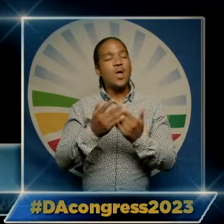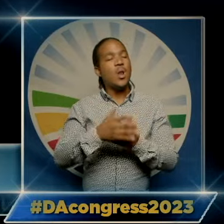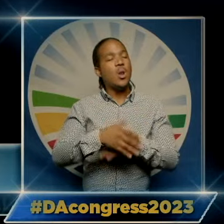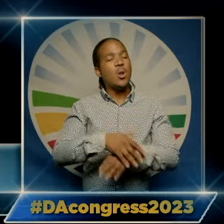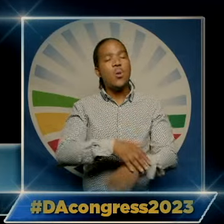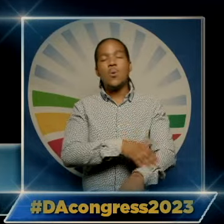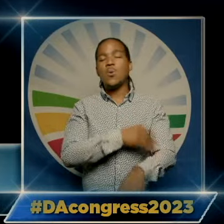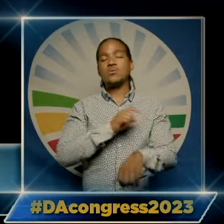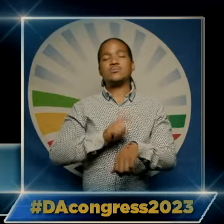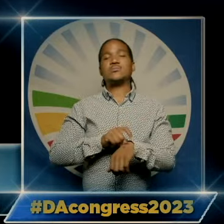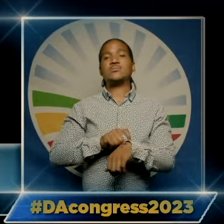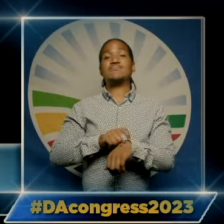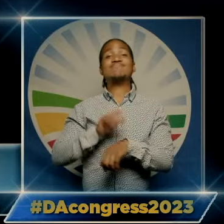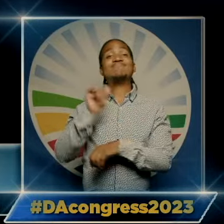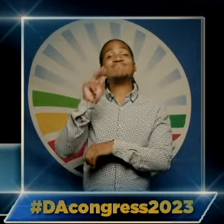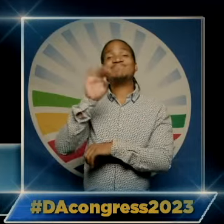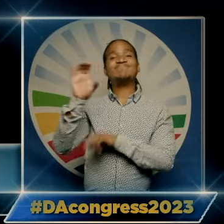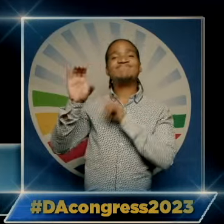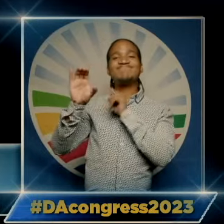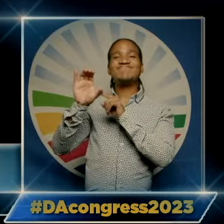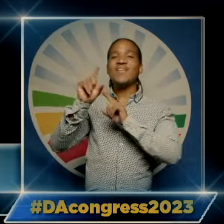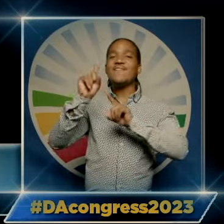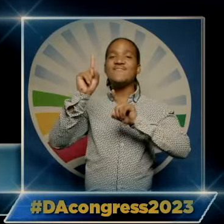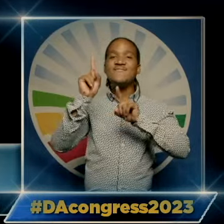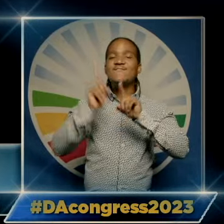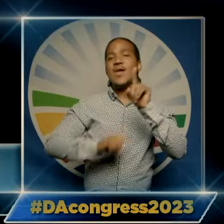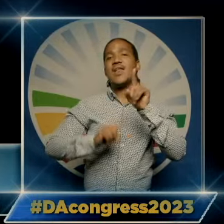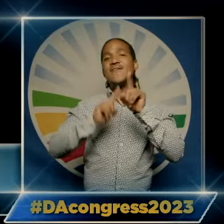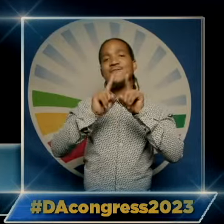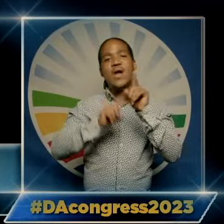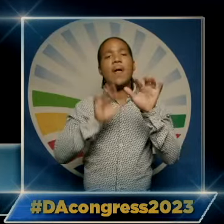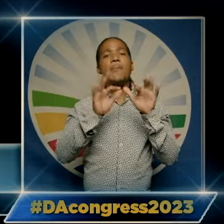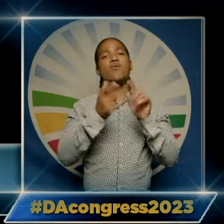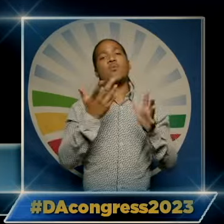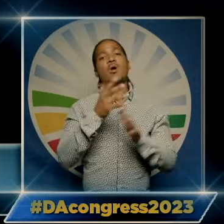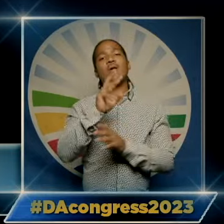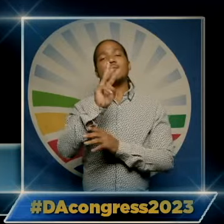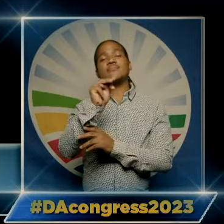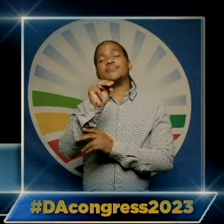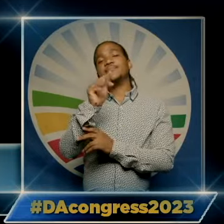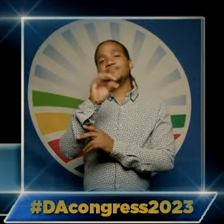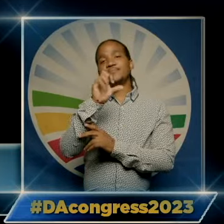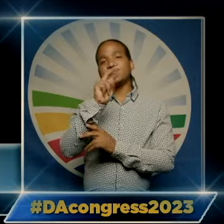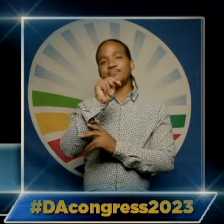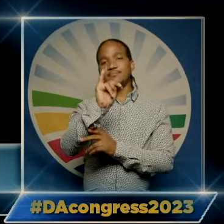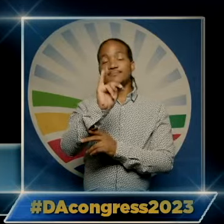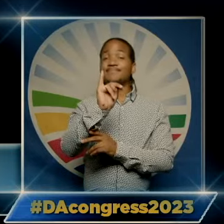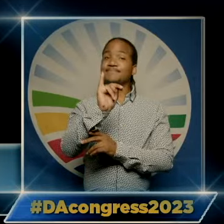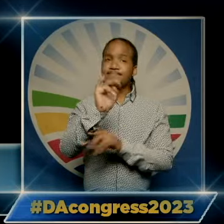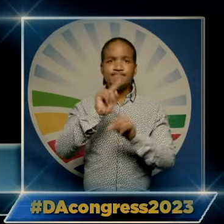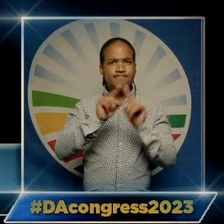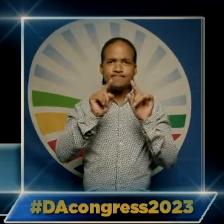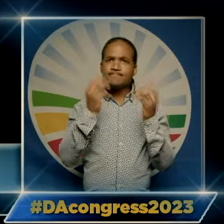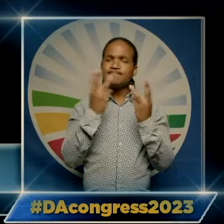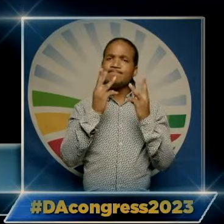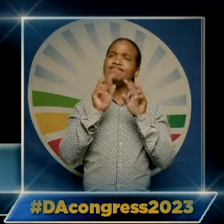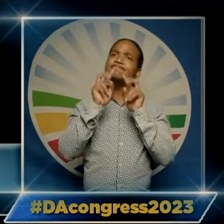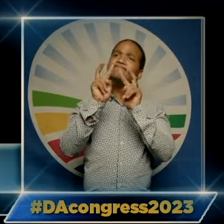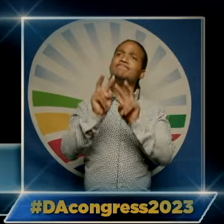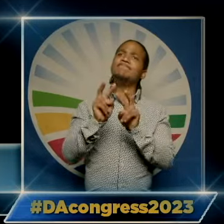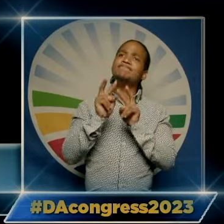The ANC had failed the people of Umgeni. But people were looking for hope.